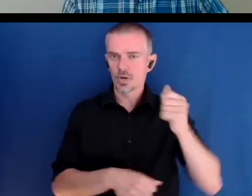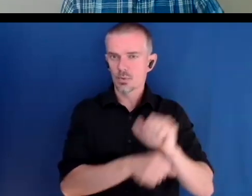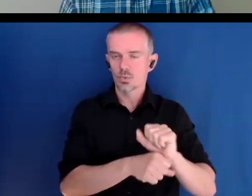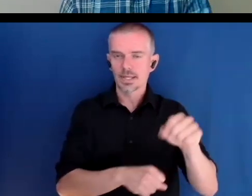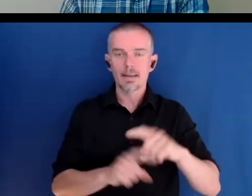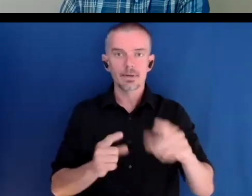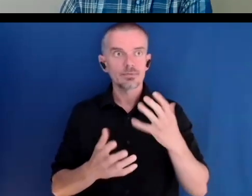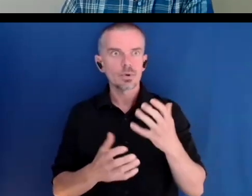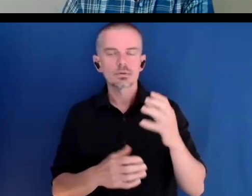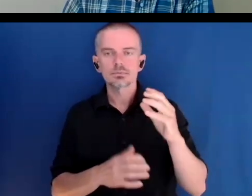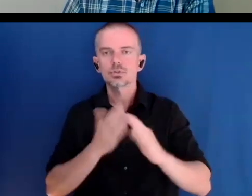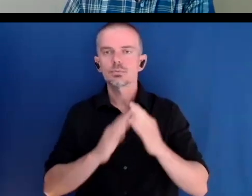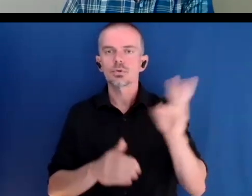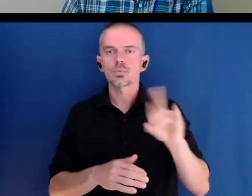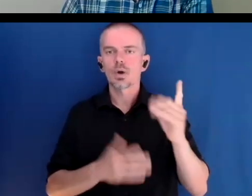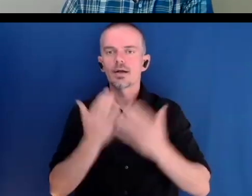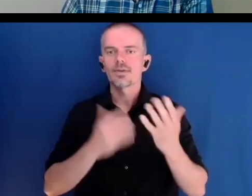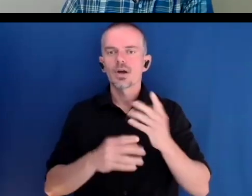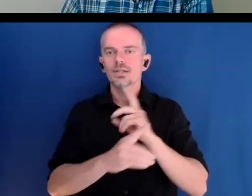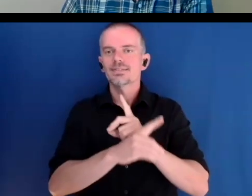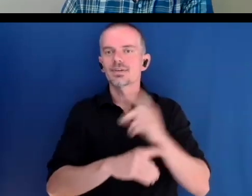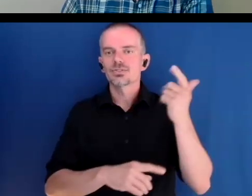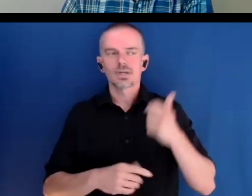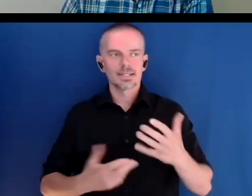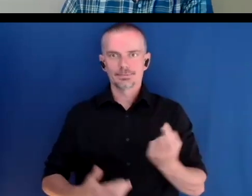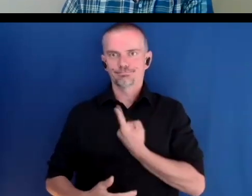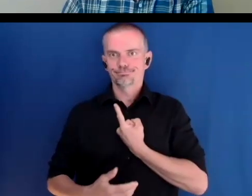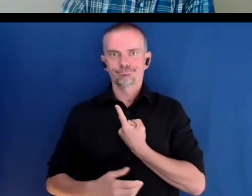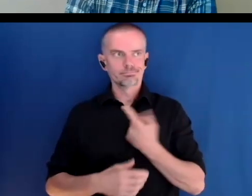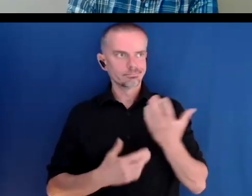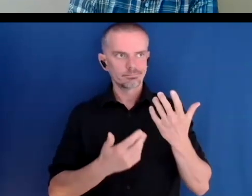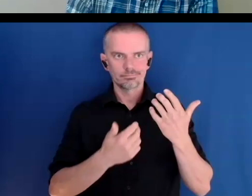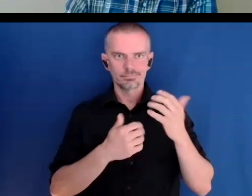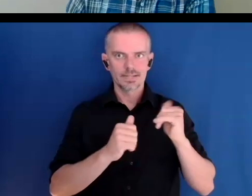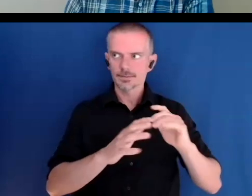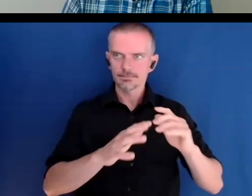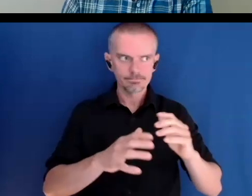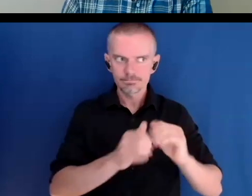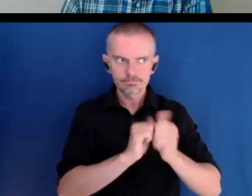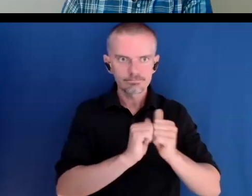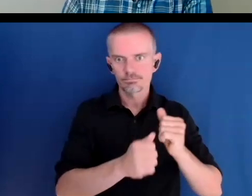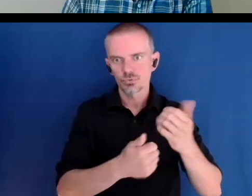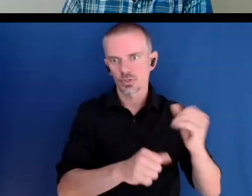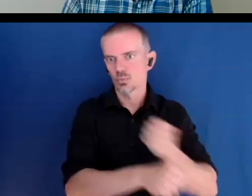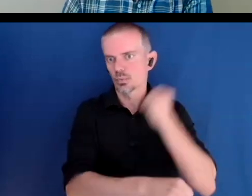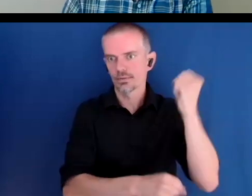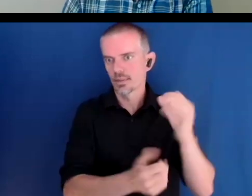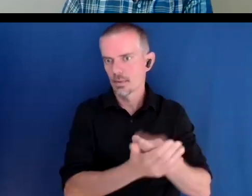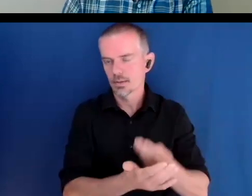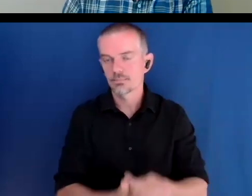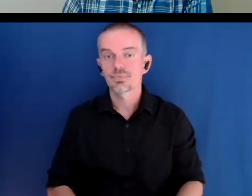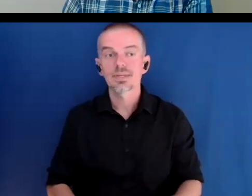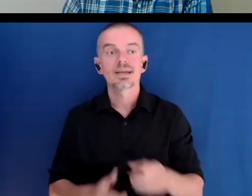a community wildfire defense grant, you're sort of then casting out on your own into that competitive world. And then who you're meeting on